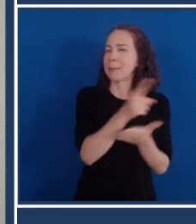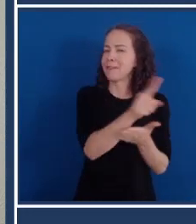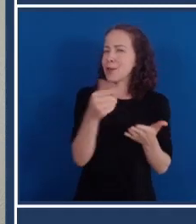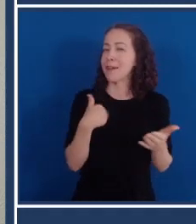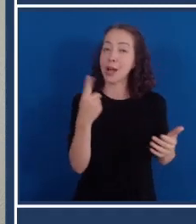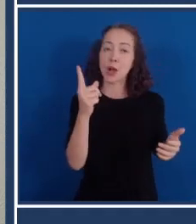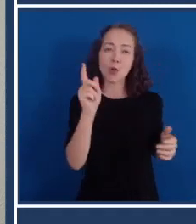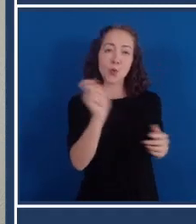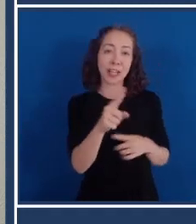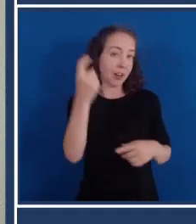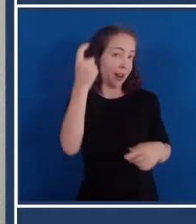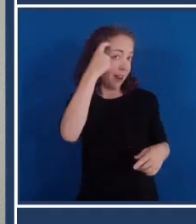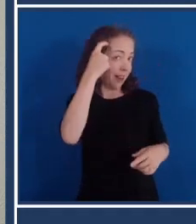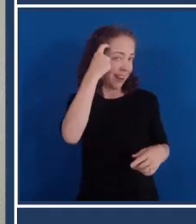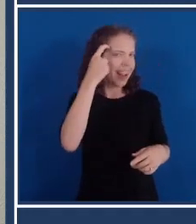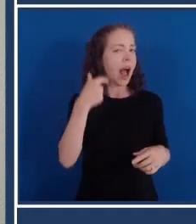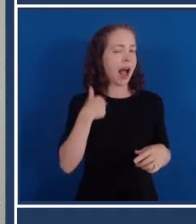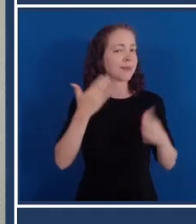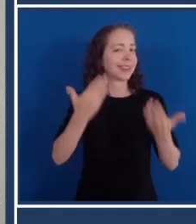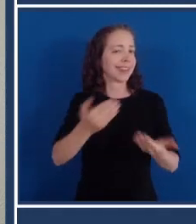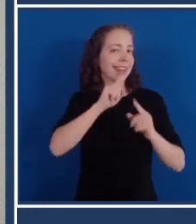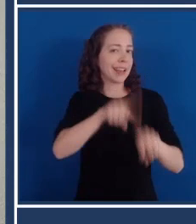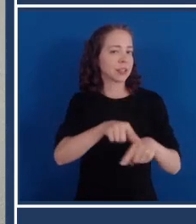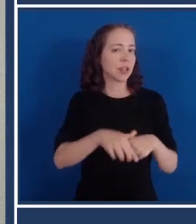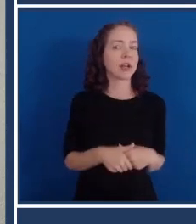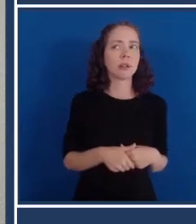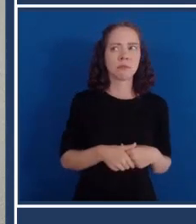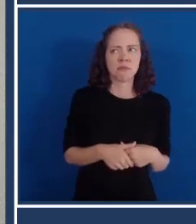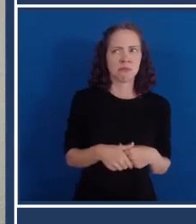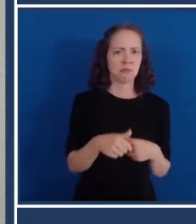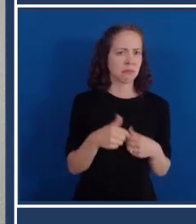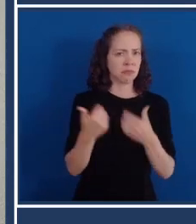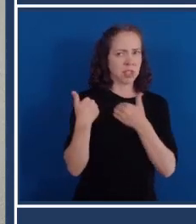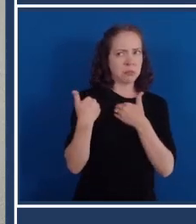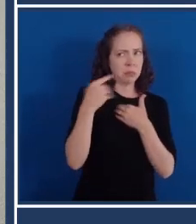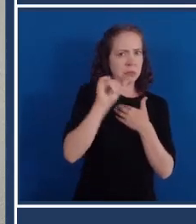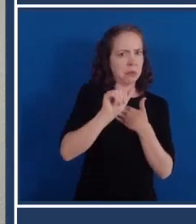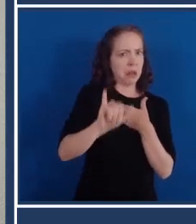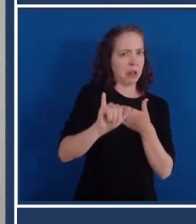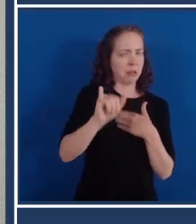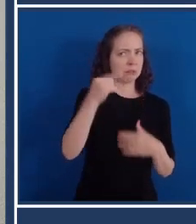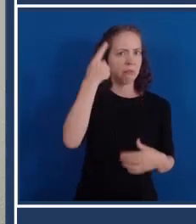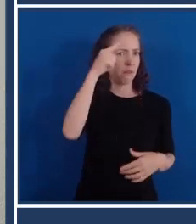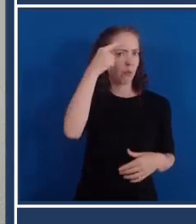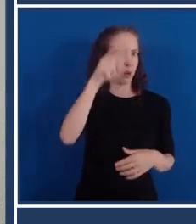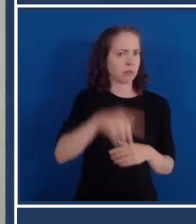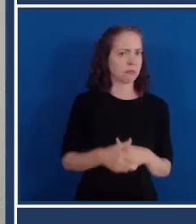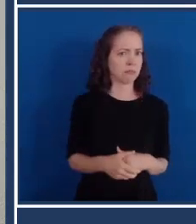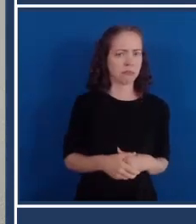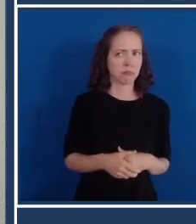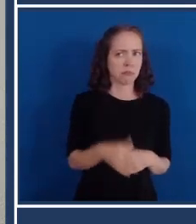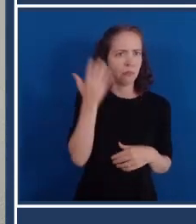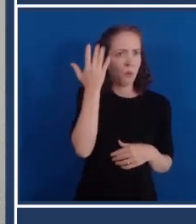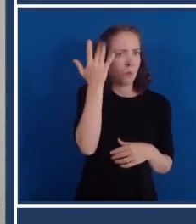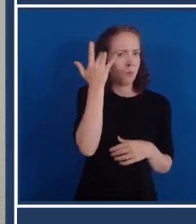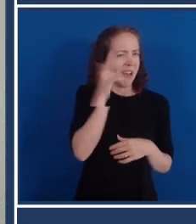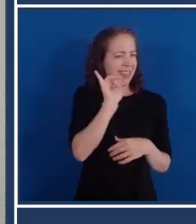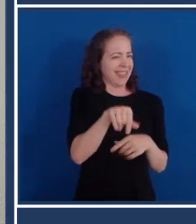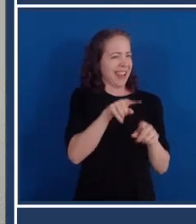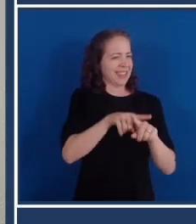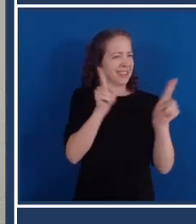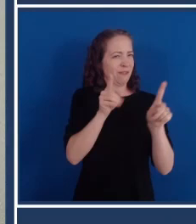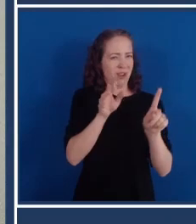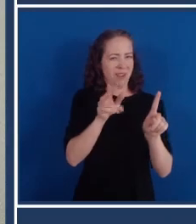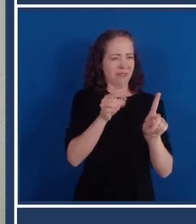minds, which is, why responsible AI? What makes AI different to other technology that has come before it?